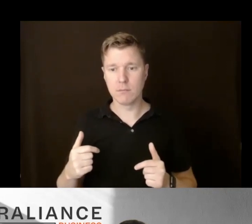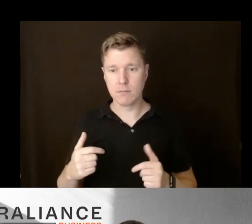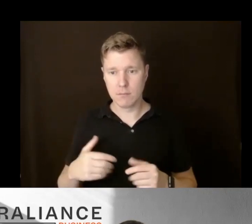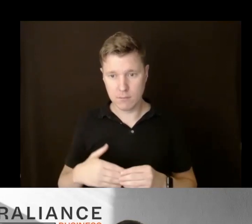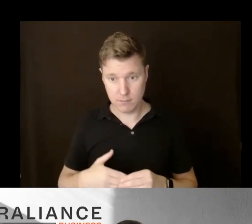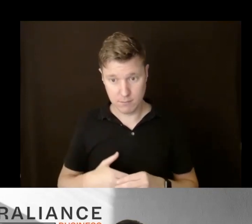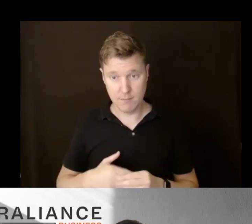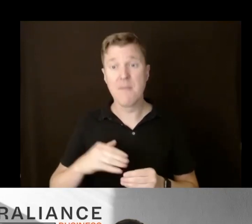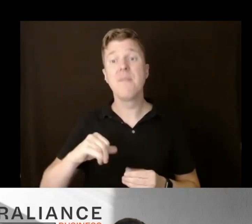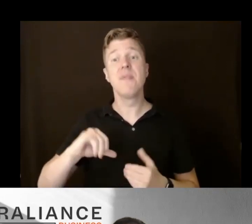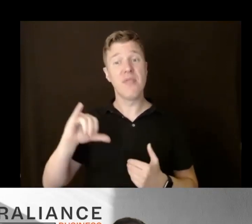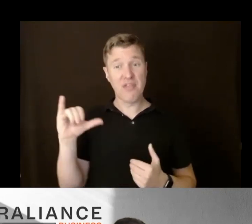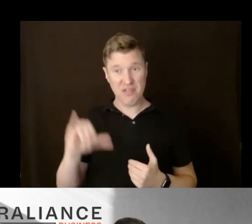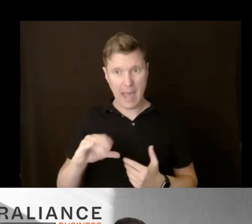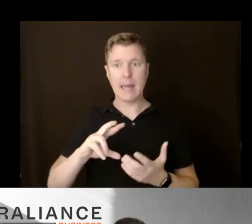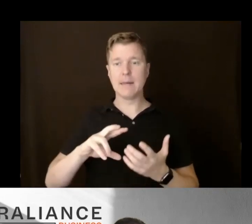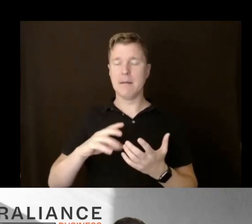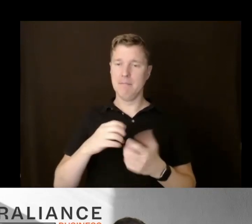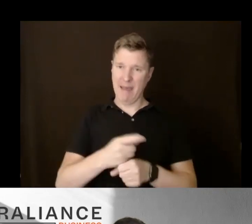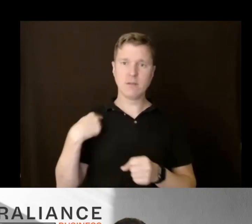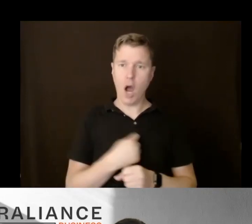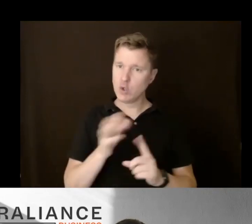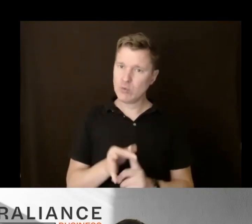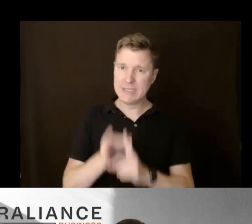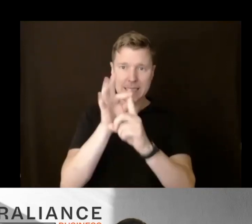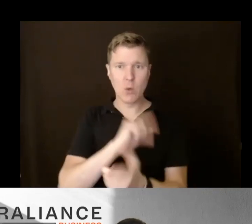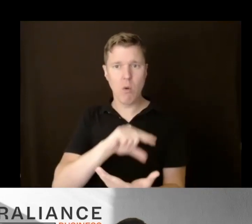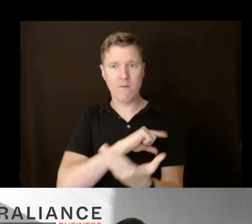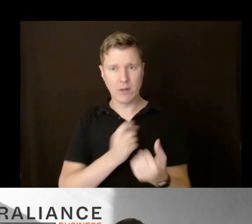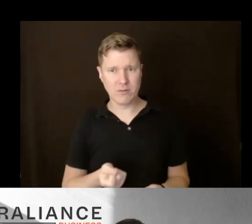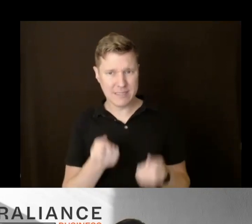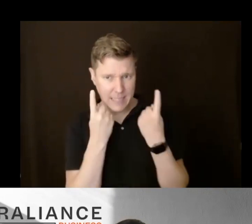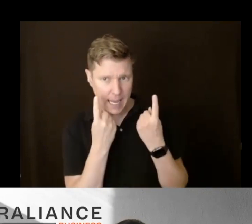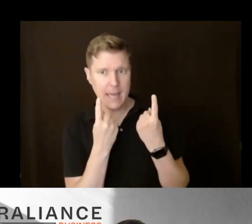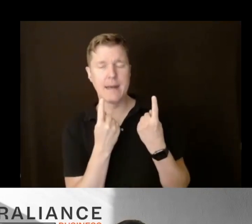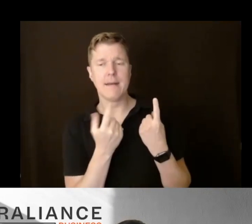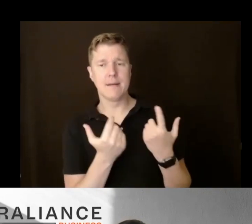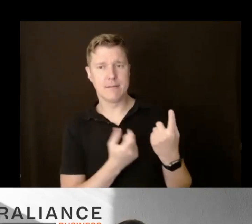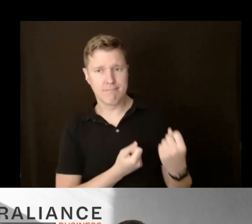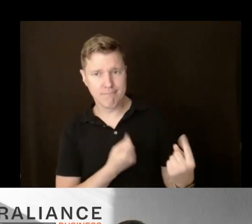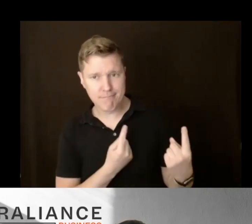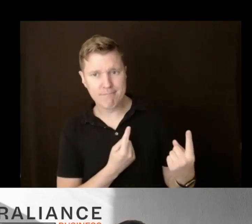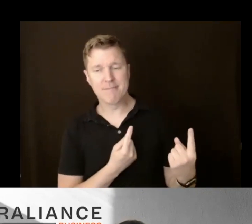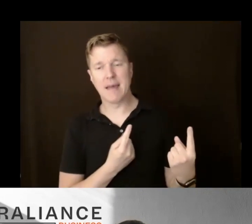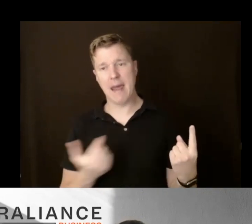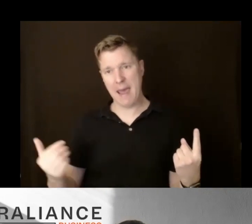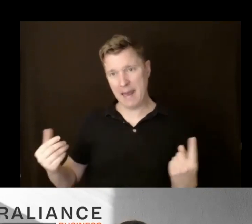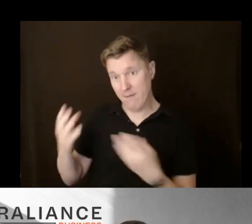That makes us uniquely qualified to understand and to be able to help inform the work